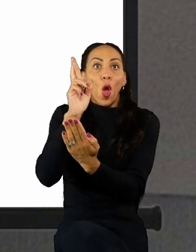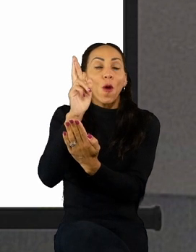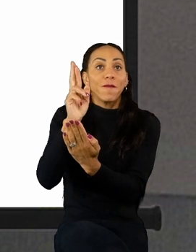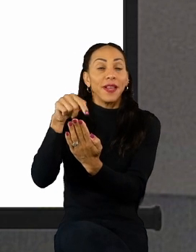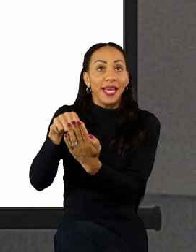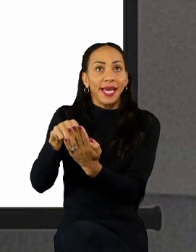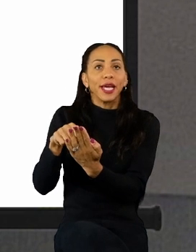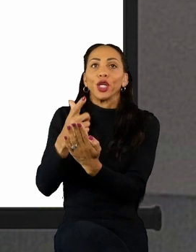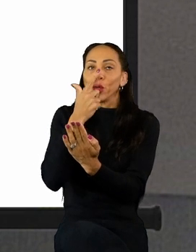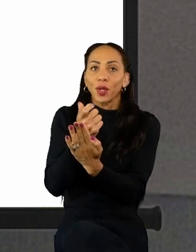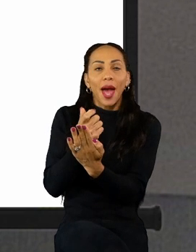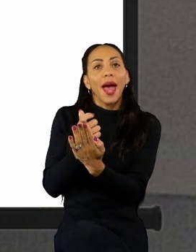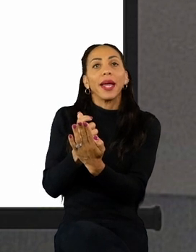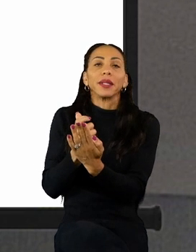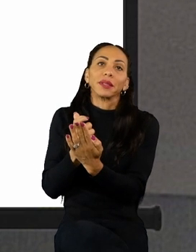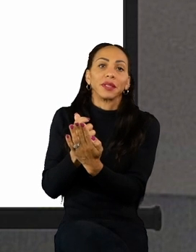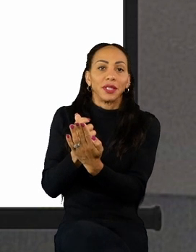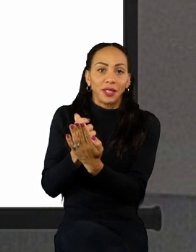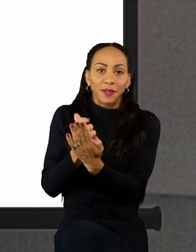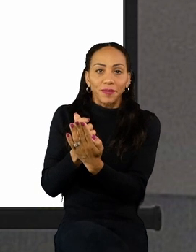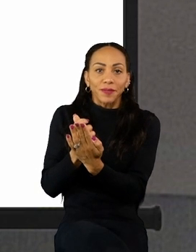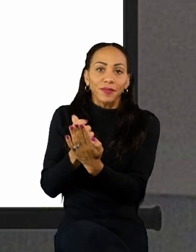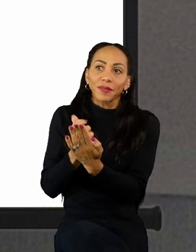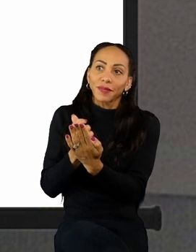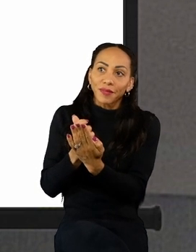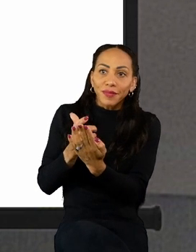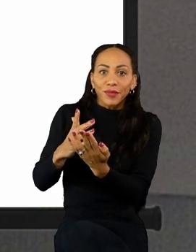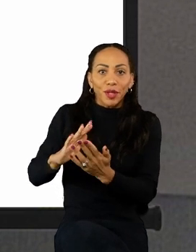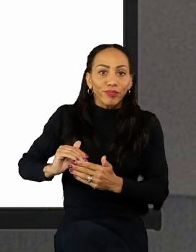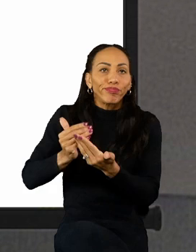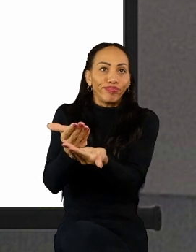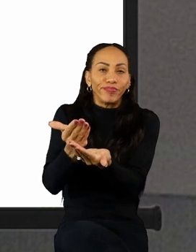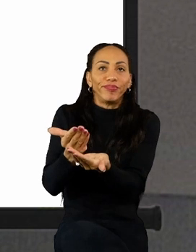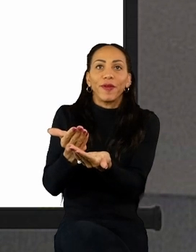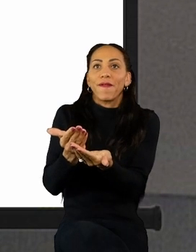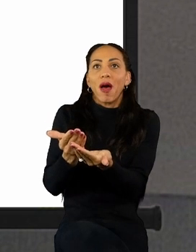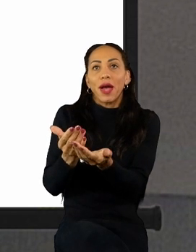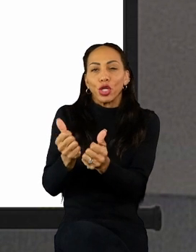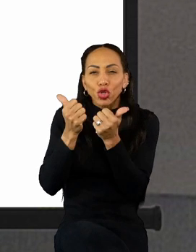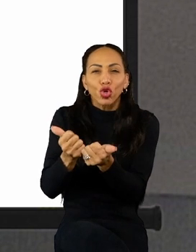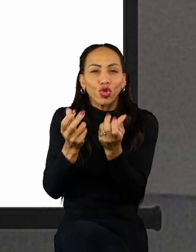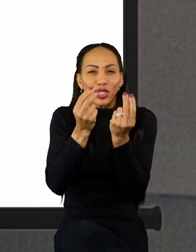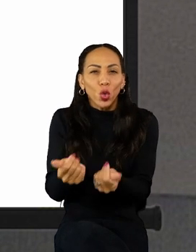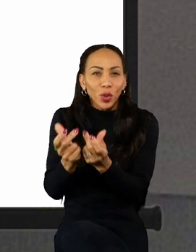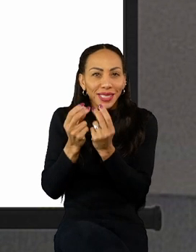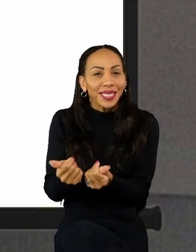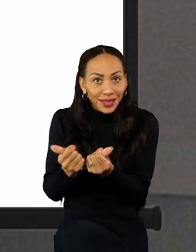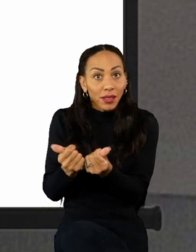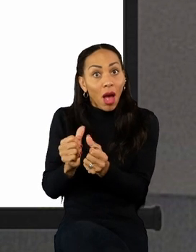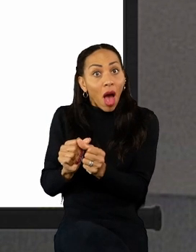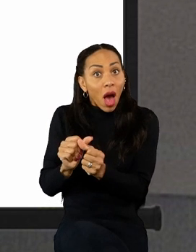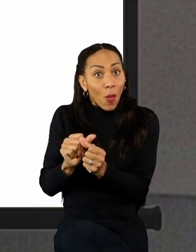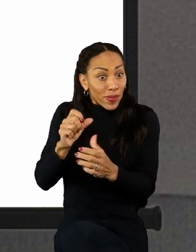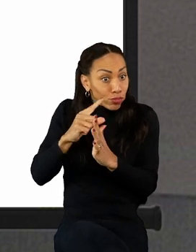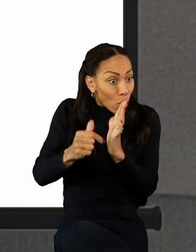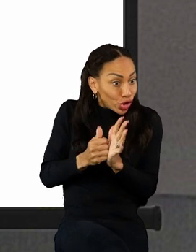to undertake some of these sorts of things and achieve these sorts of things in the workshops that you want to do beyond the life of the existence of this